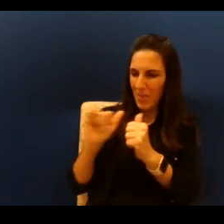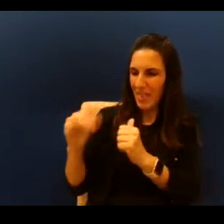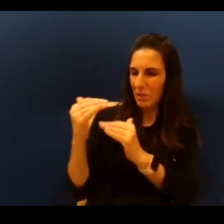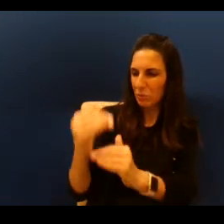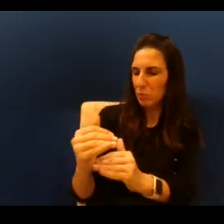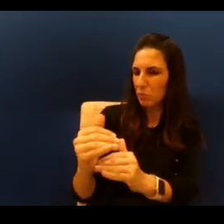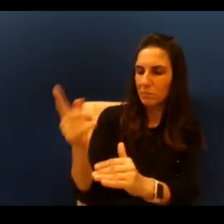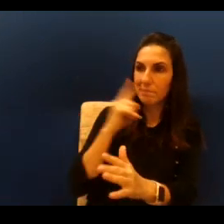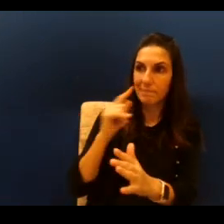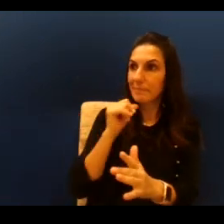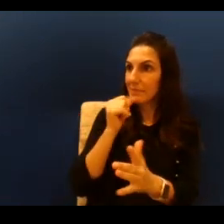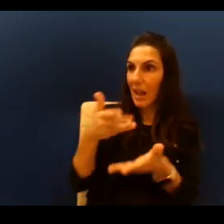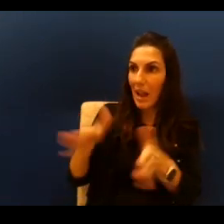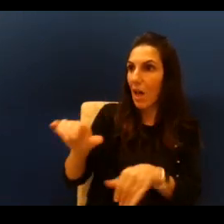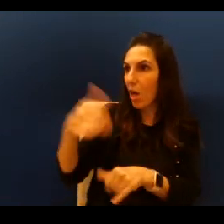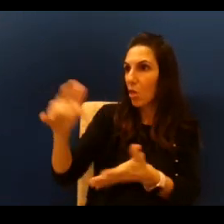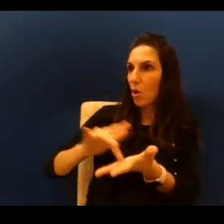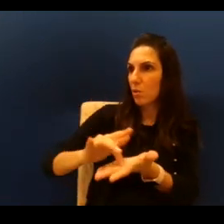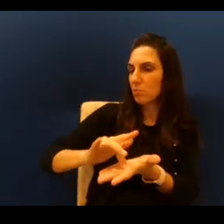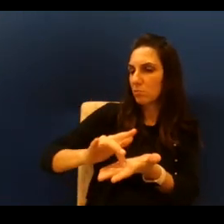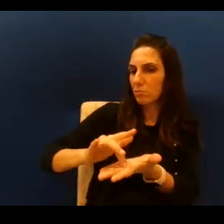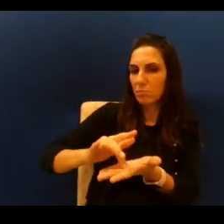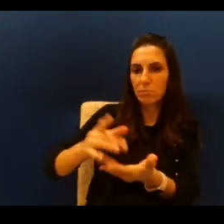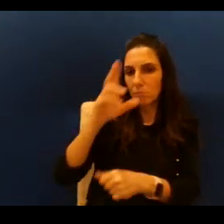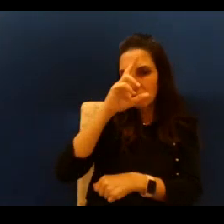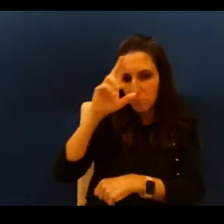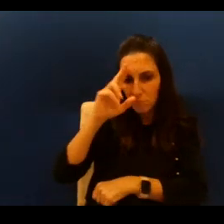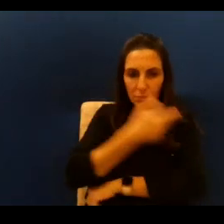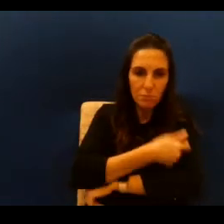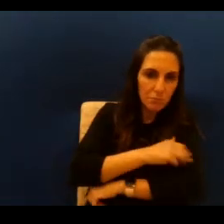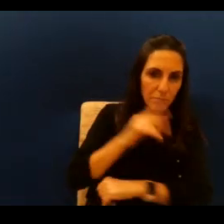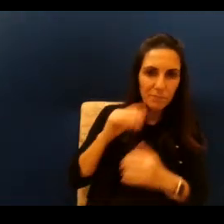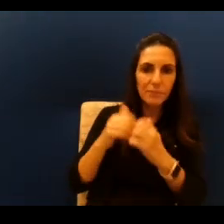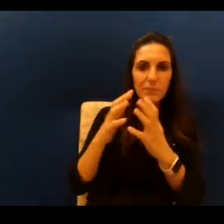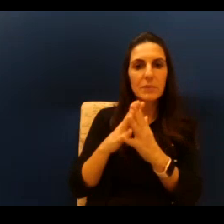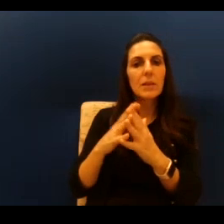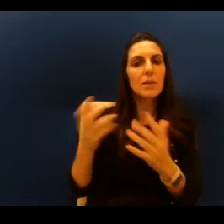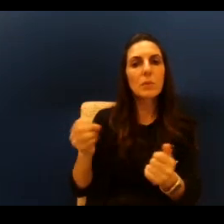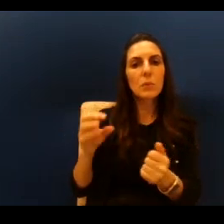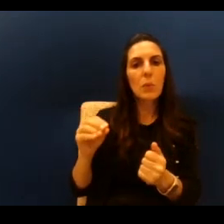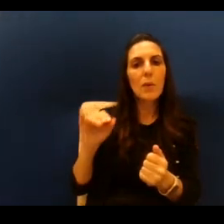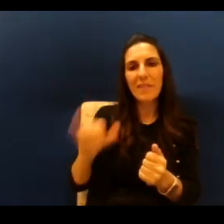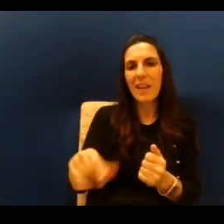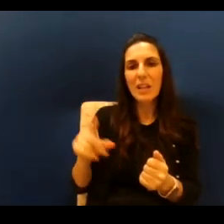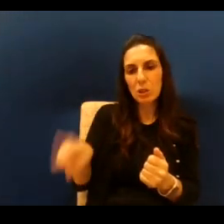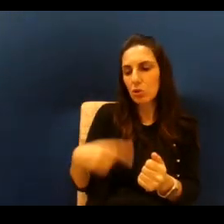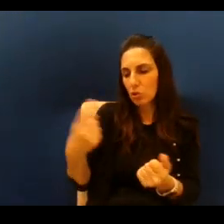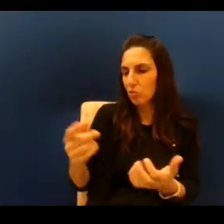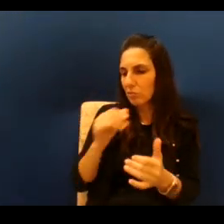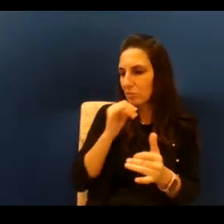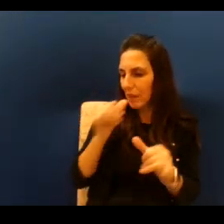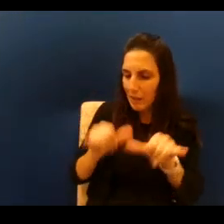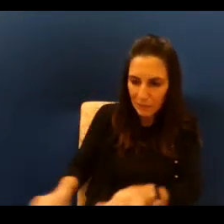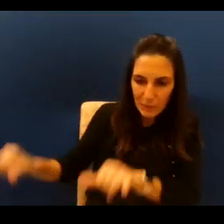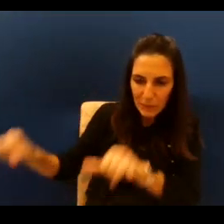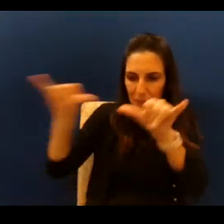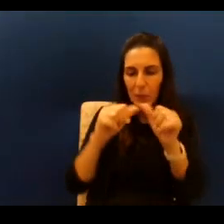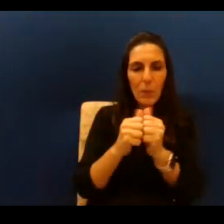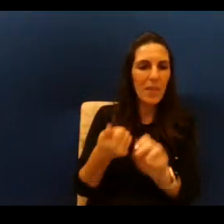the CRA's mission is to, in many cases, expand uses within its area. So that would just be inconsistent with past